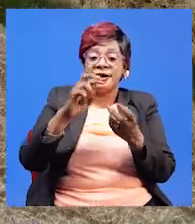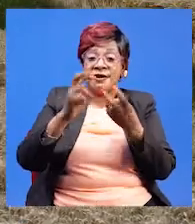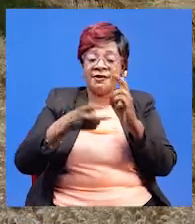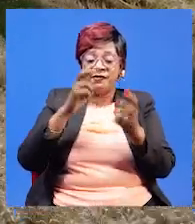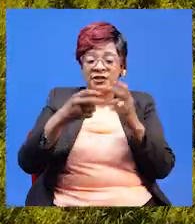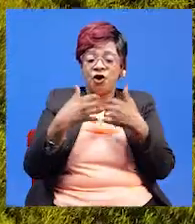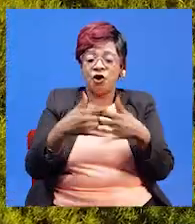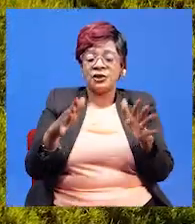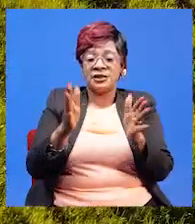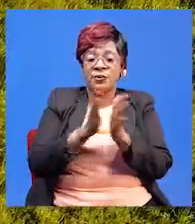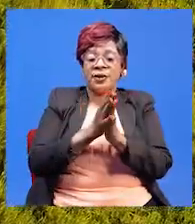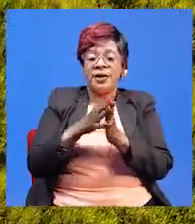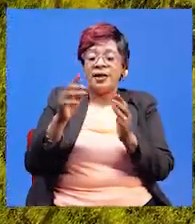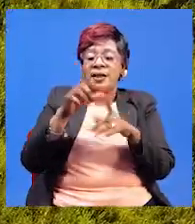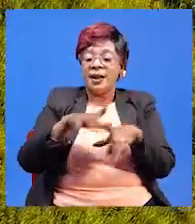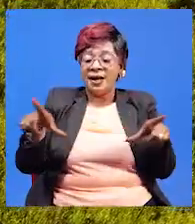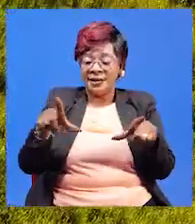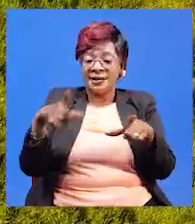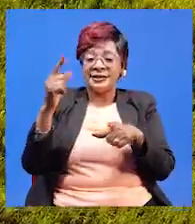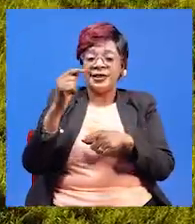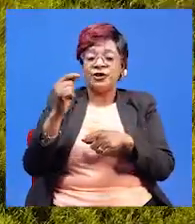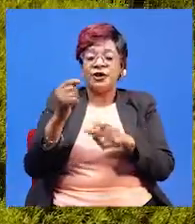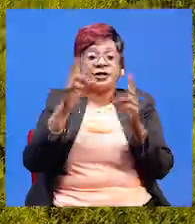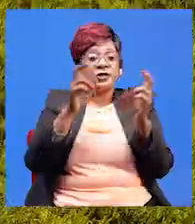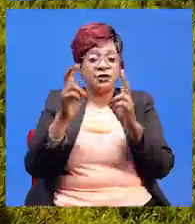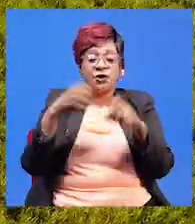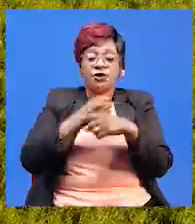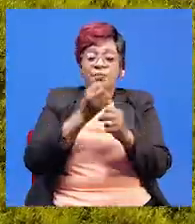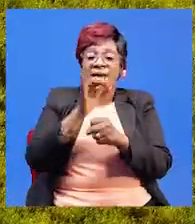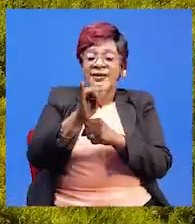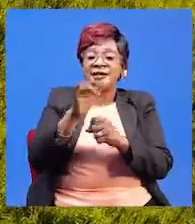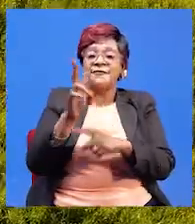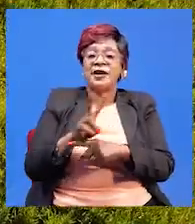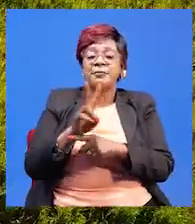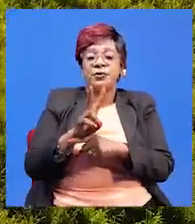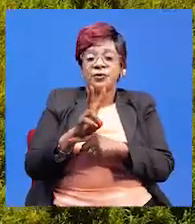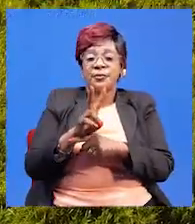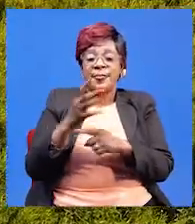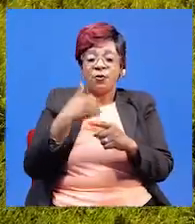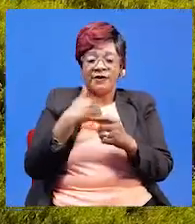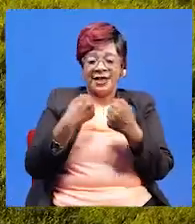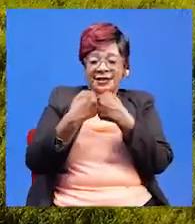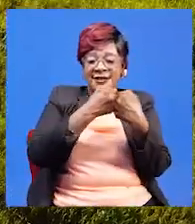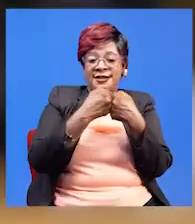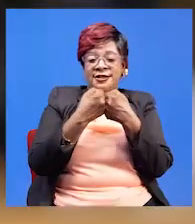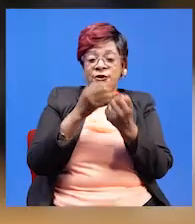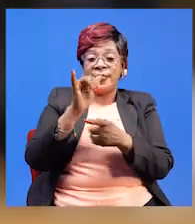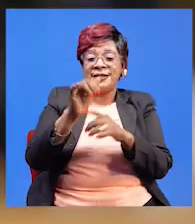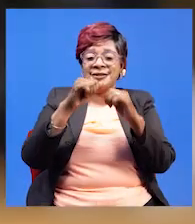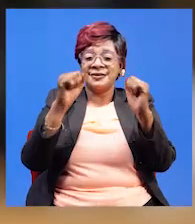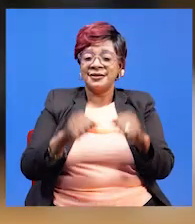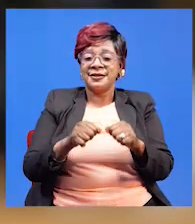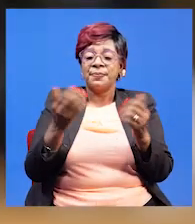and land tenure issues to make wheat farming more viable. We have had a challenge on the land tenure